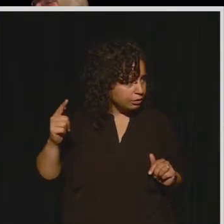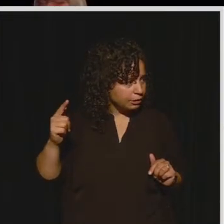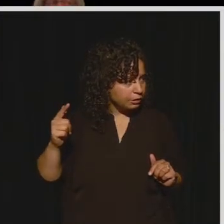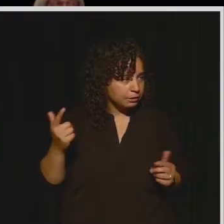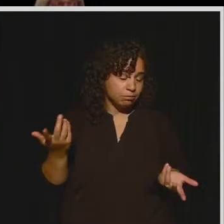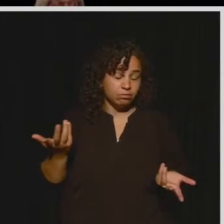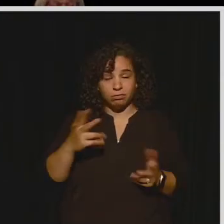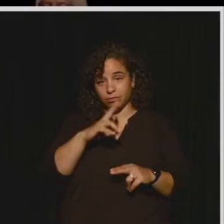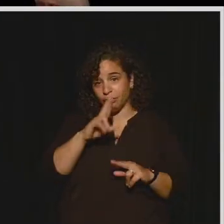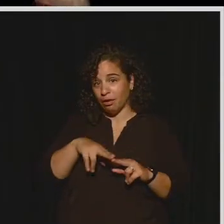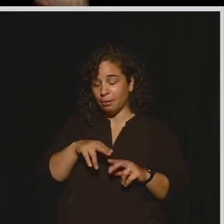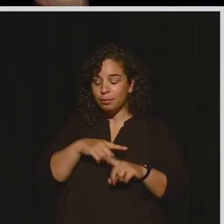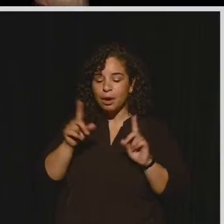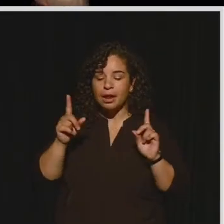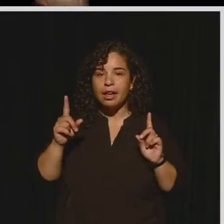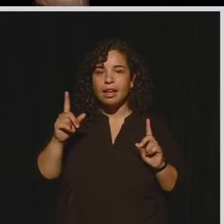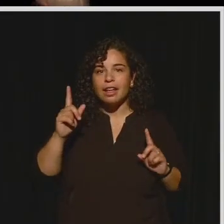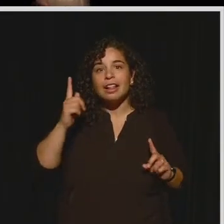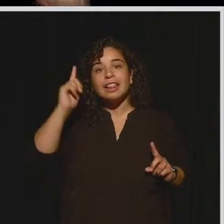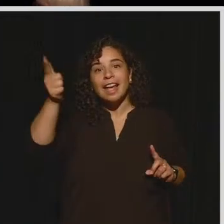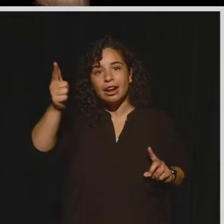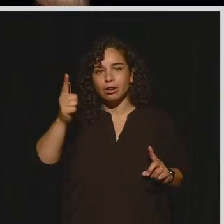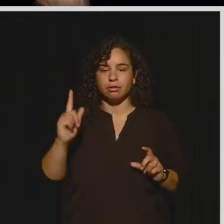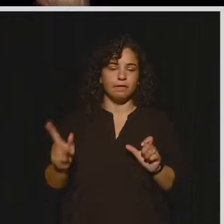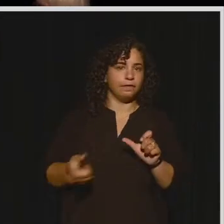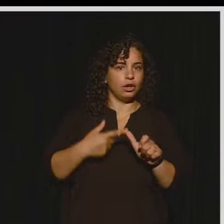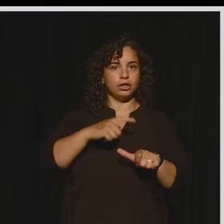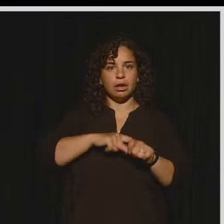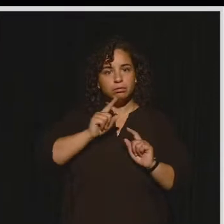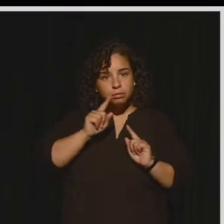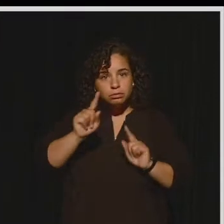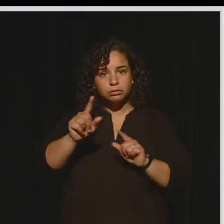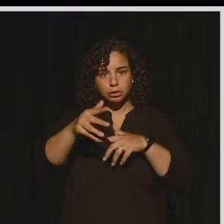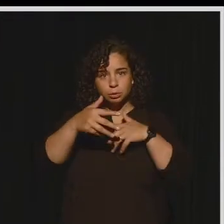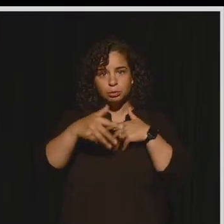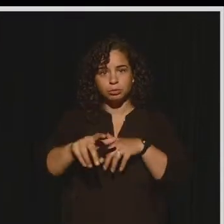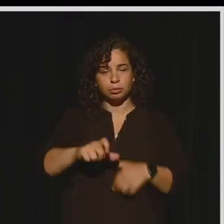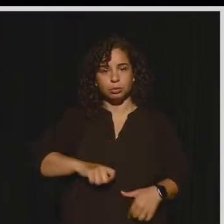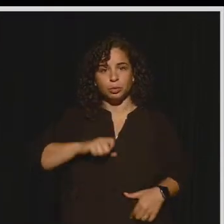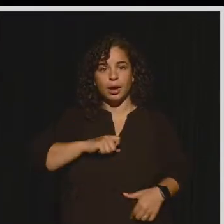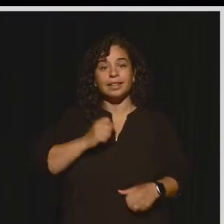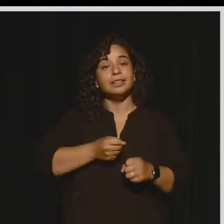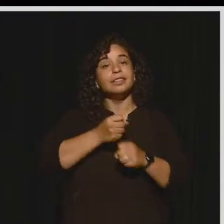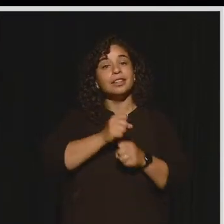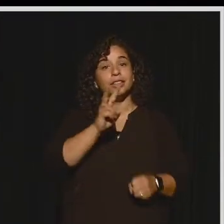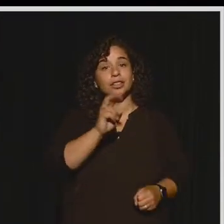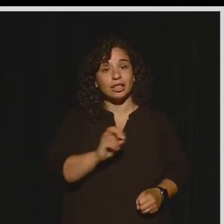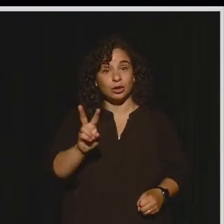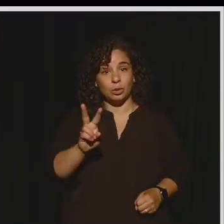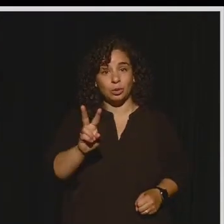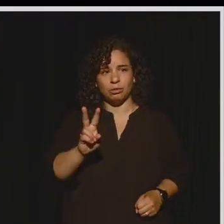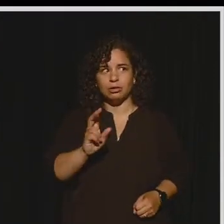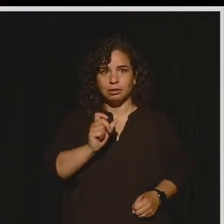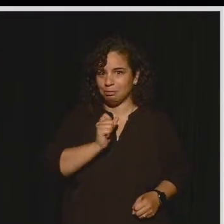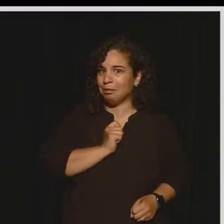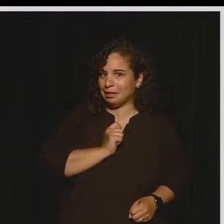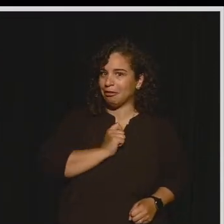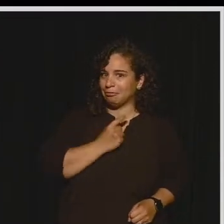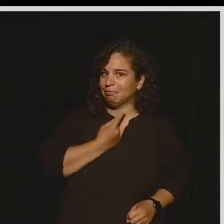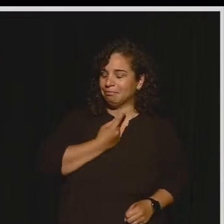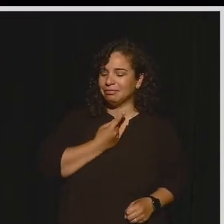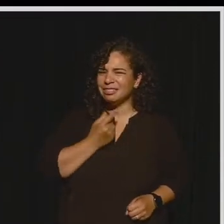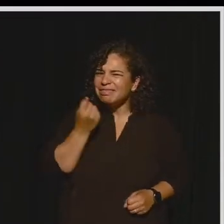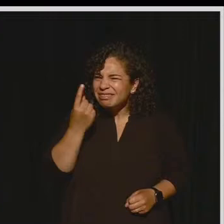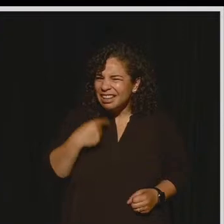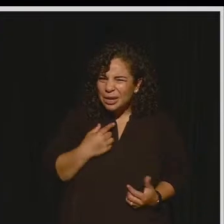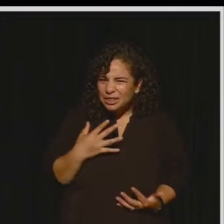yeah, so finally, and then I went to Pride for the first time ever in 2002 by myself because I was scared. I was scared.